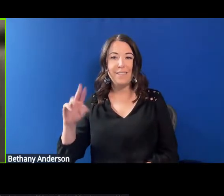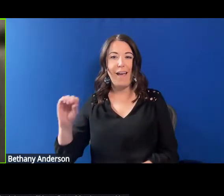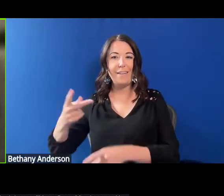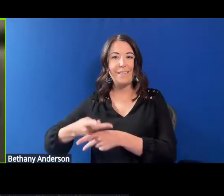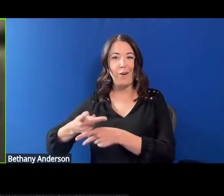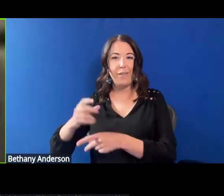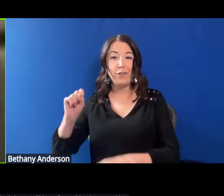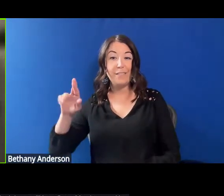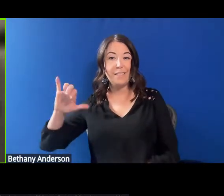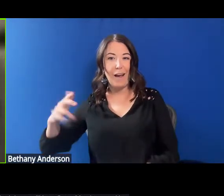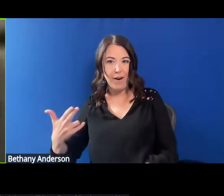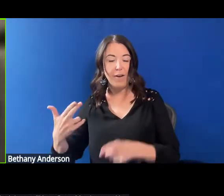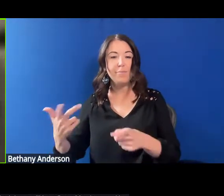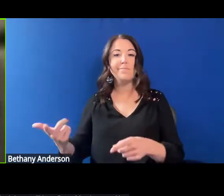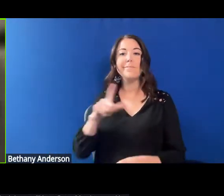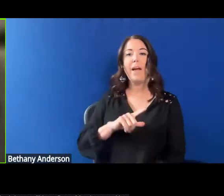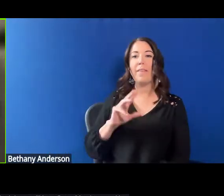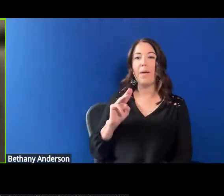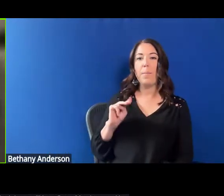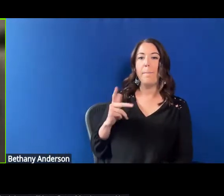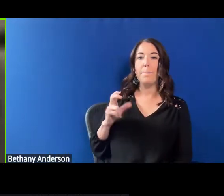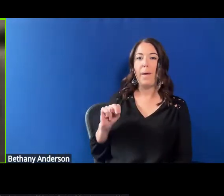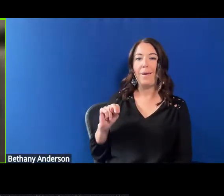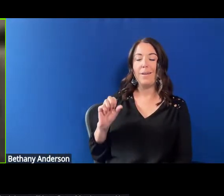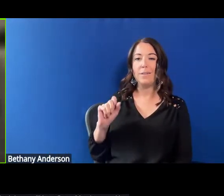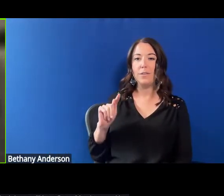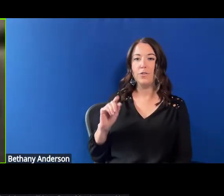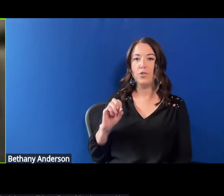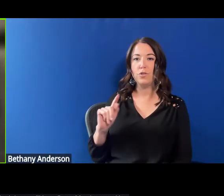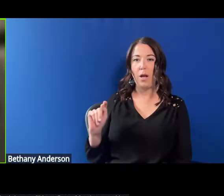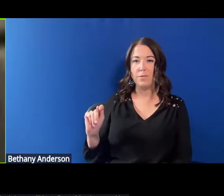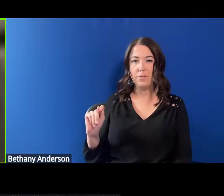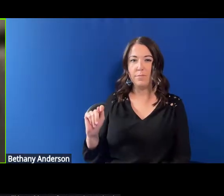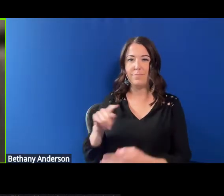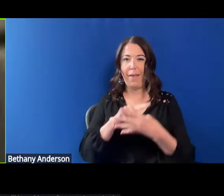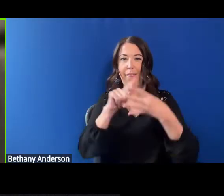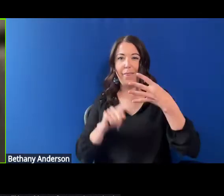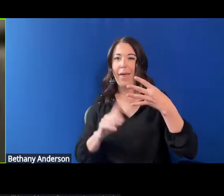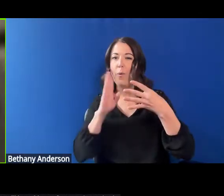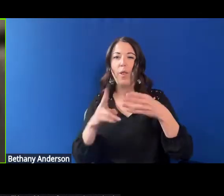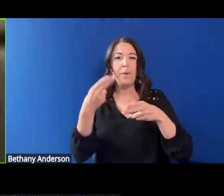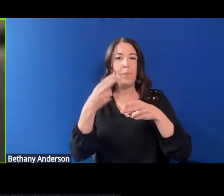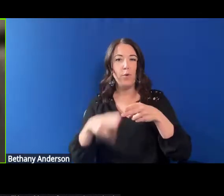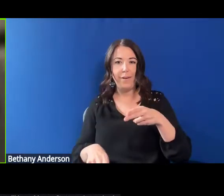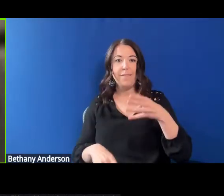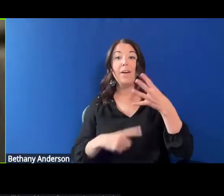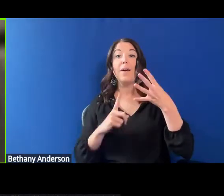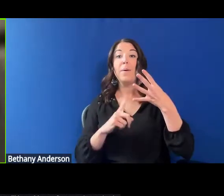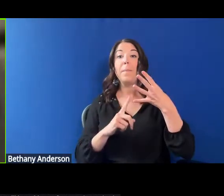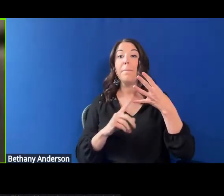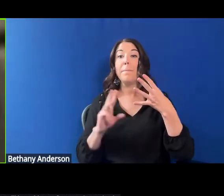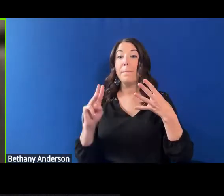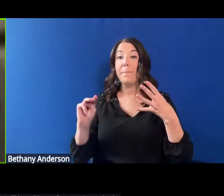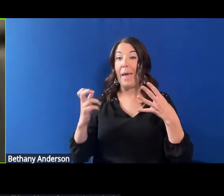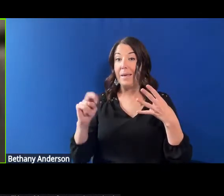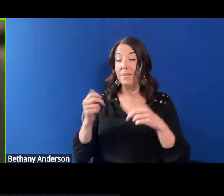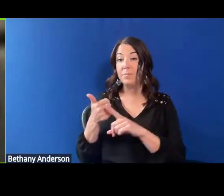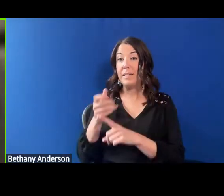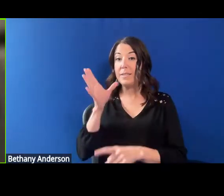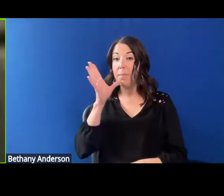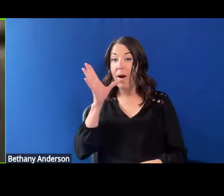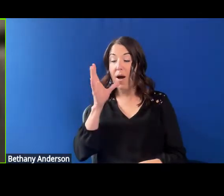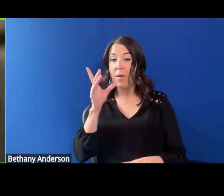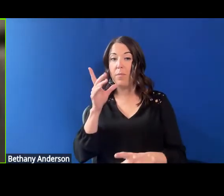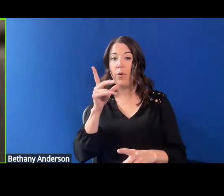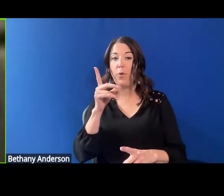have Megan Stott, and everybody will be brief. And Megan actually is a mom of Caitlin Stott, who